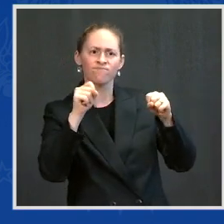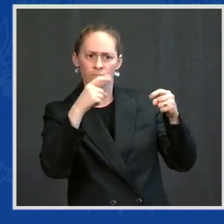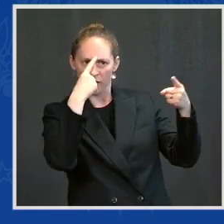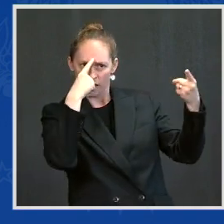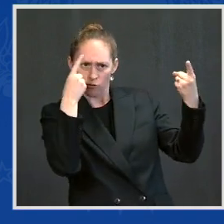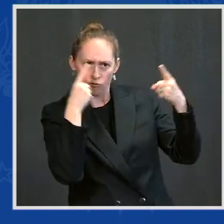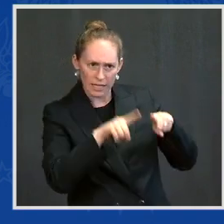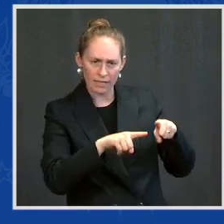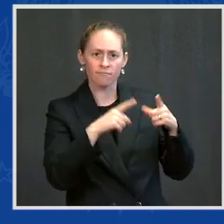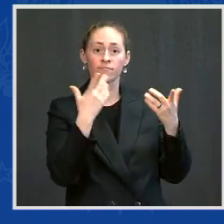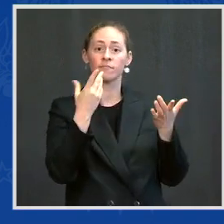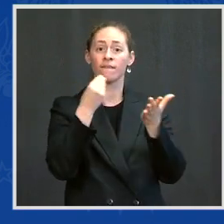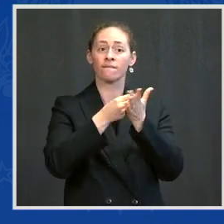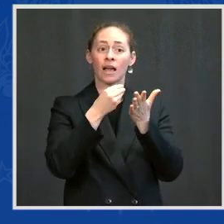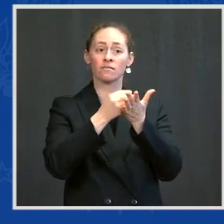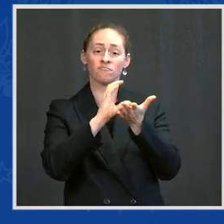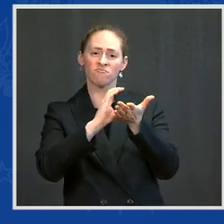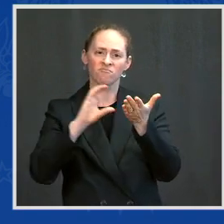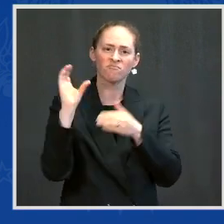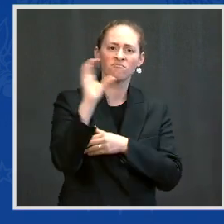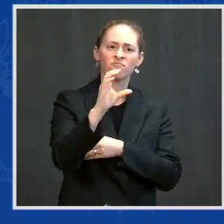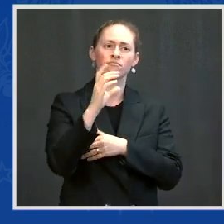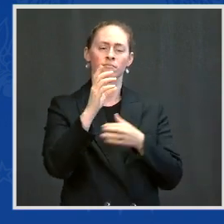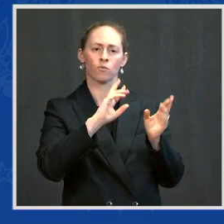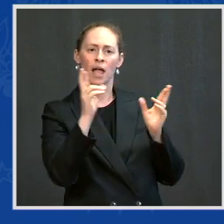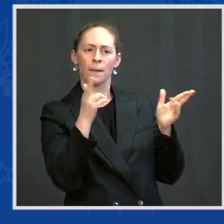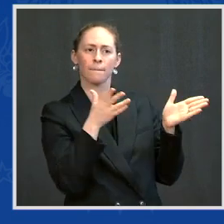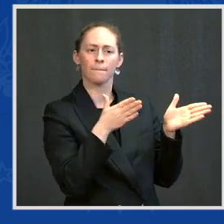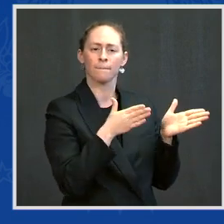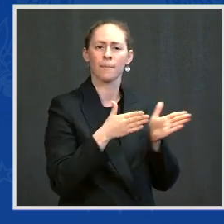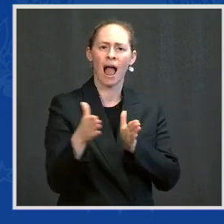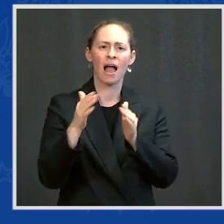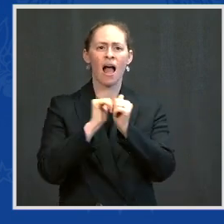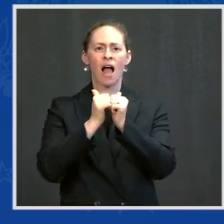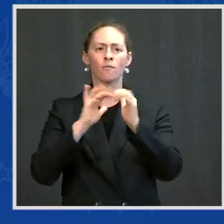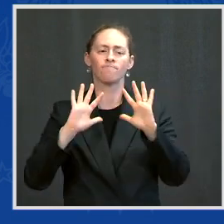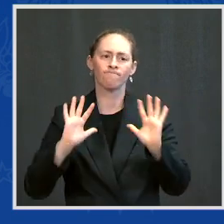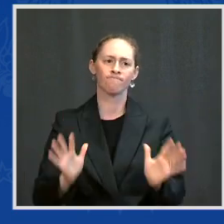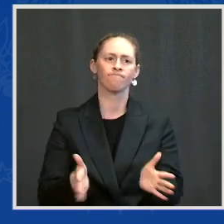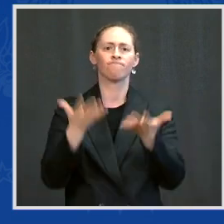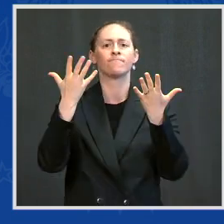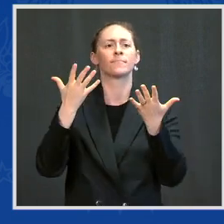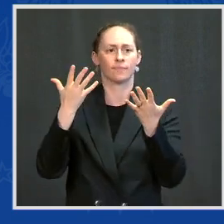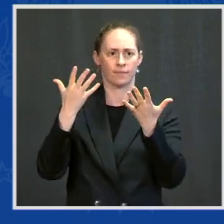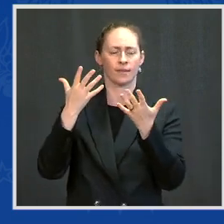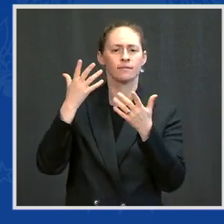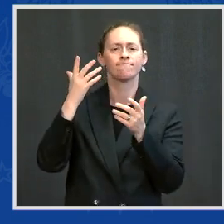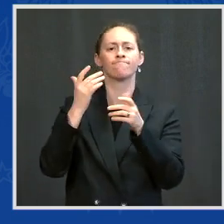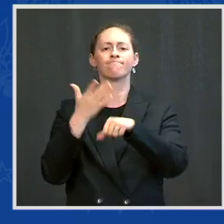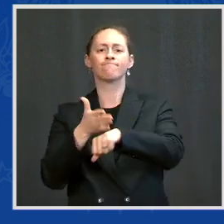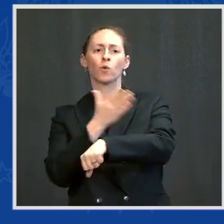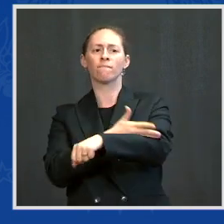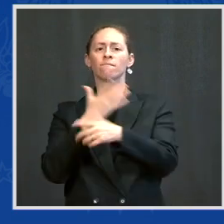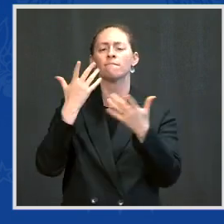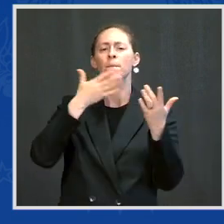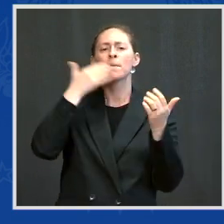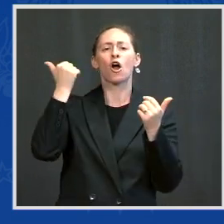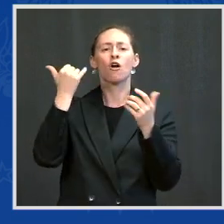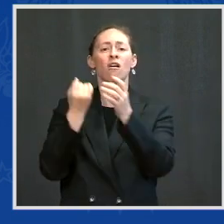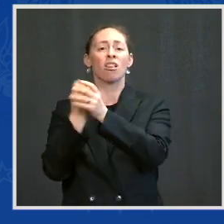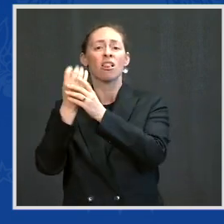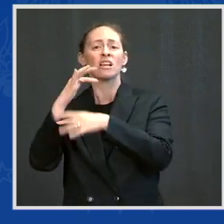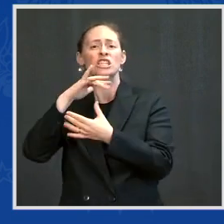is aligned to promote our climate goals. We also talked about how to harness our nation's